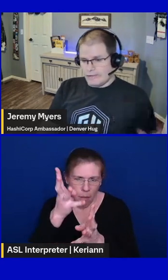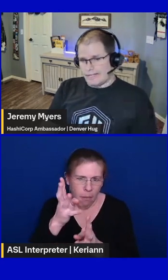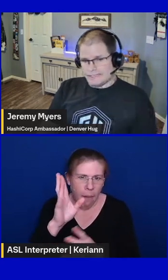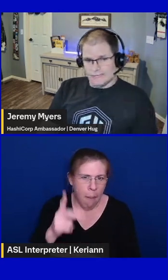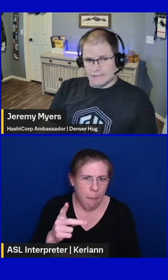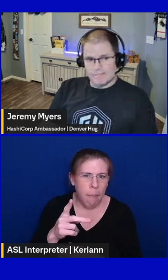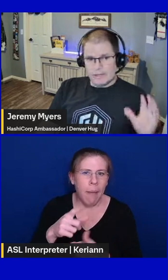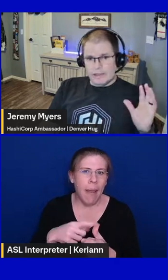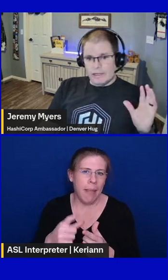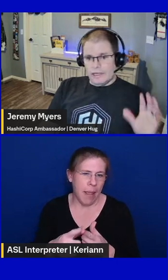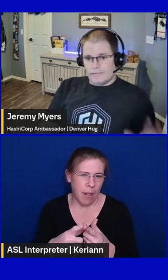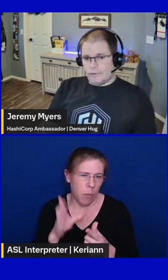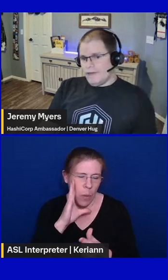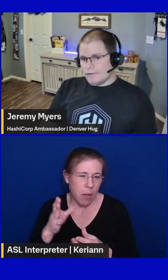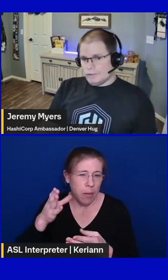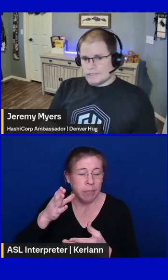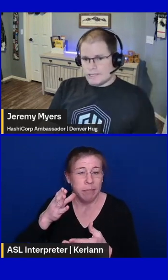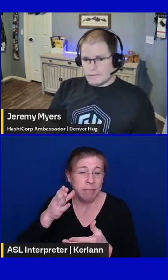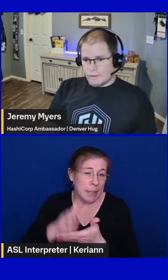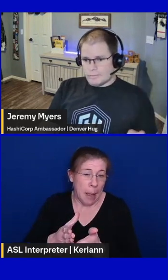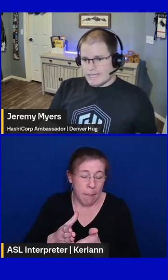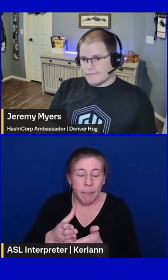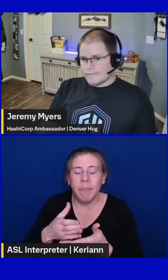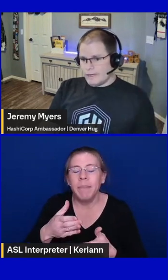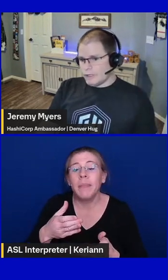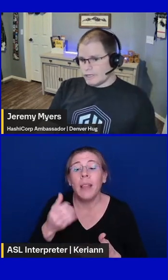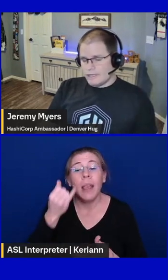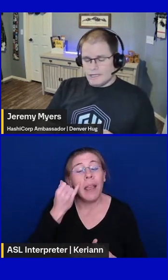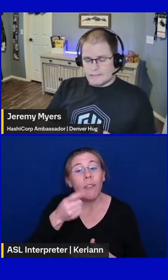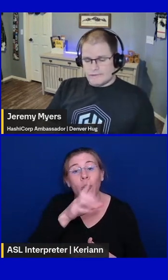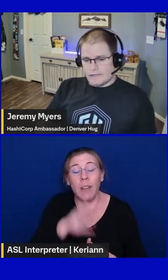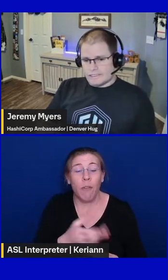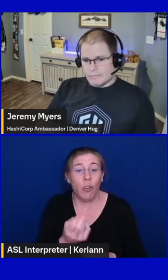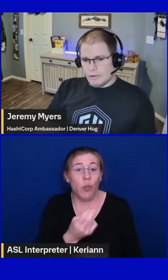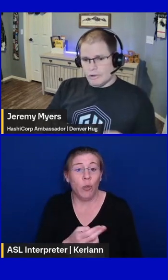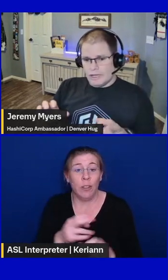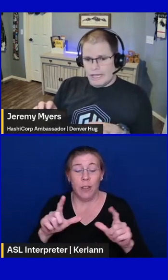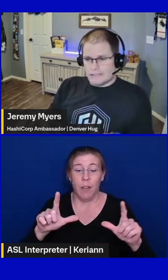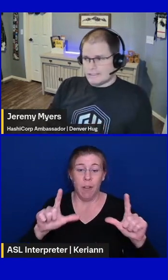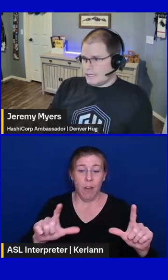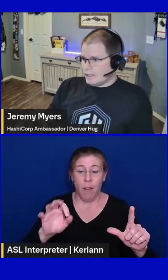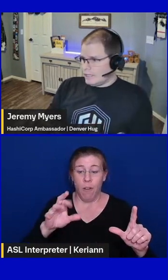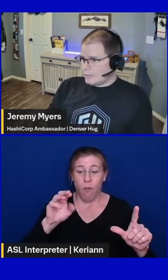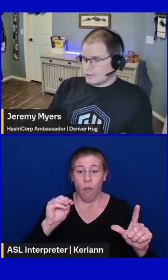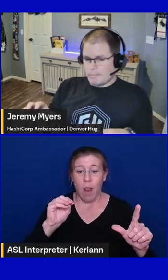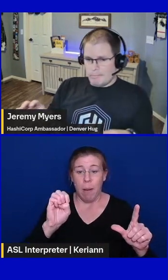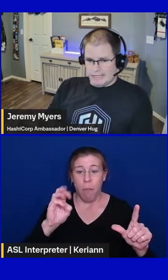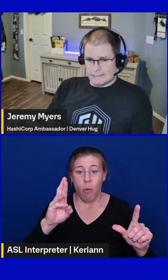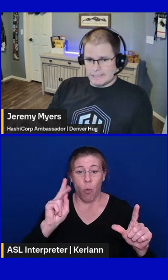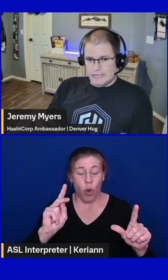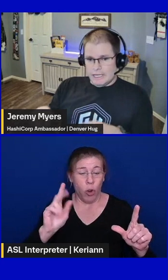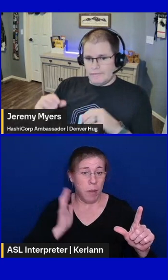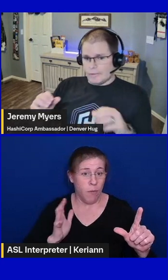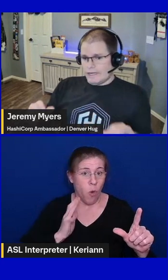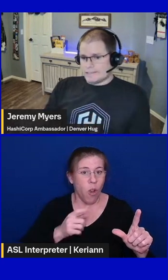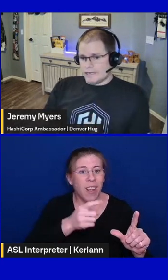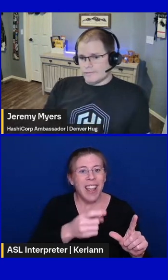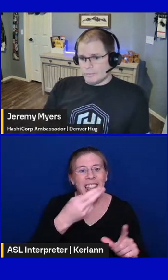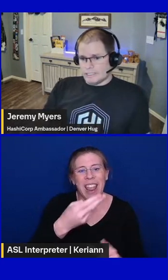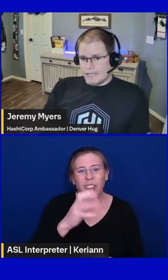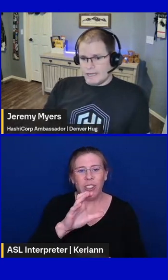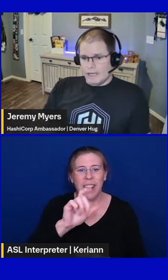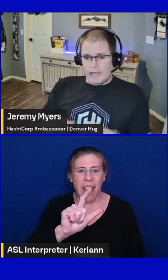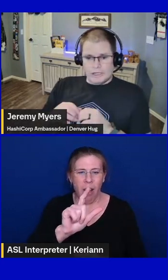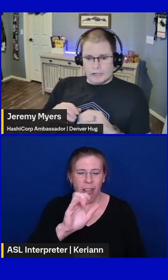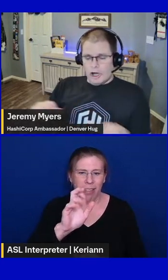get started because we have a lot to cover. If you've never used a Terraform test framework, it's very simple, HCL language based. If you're writing